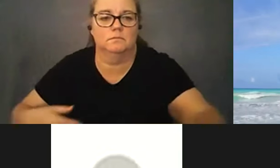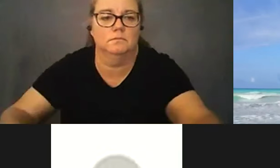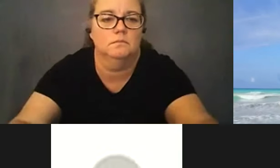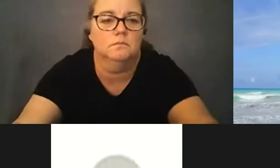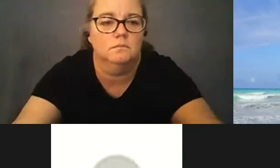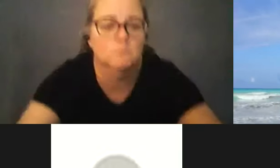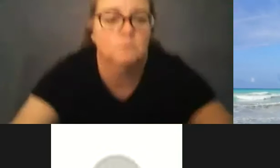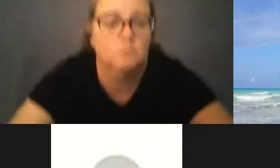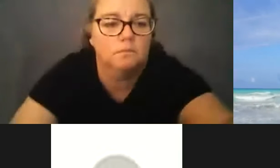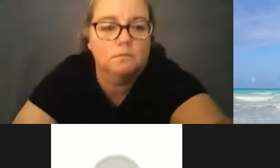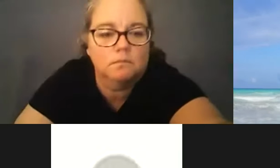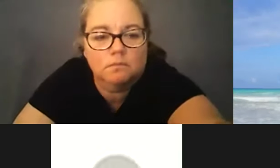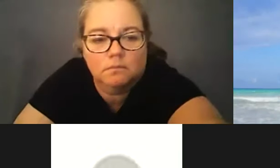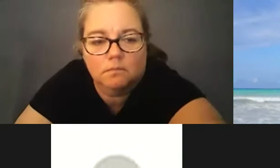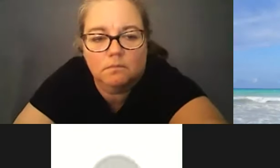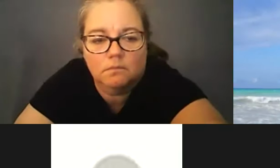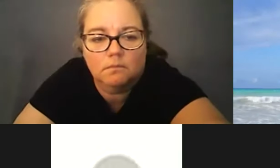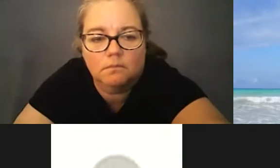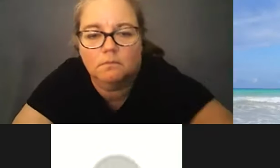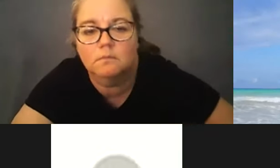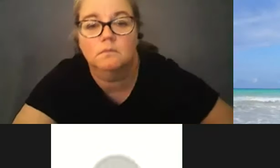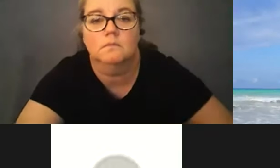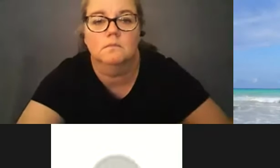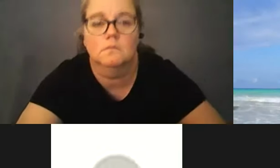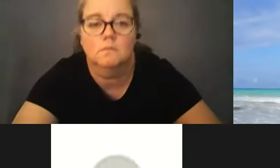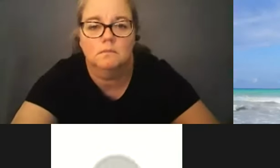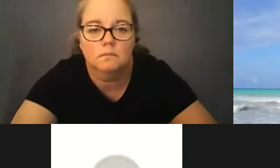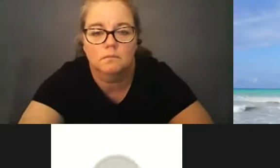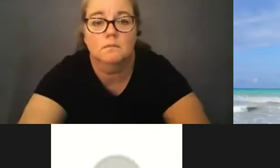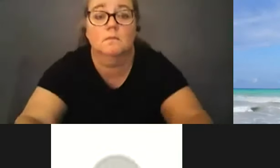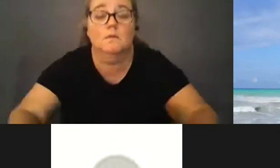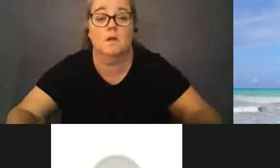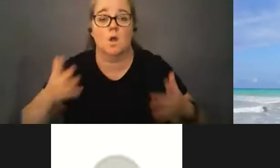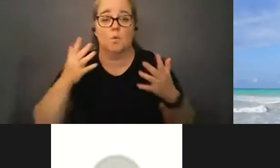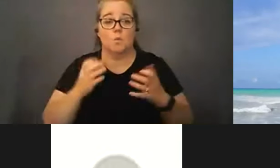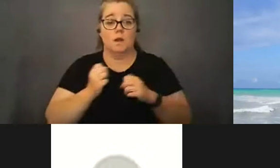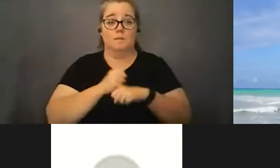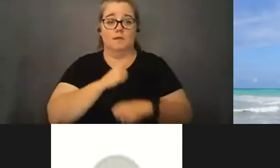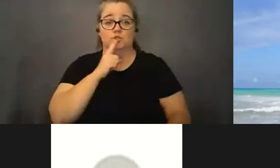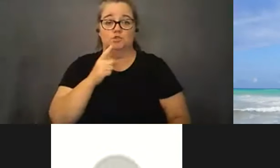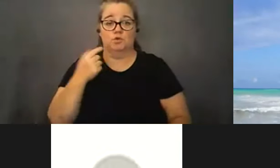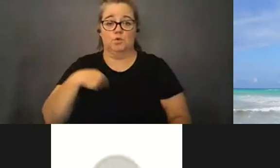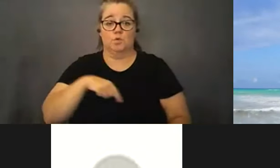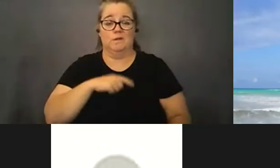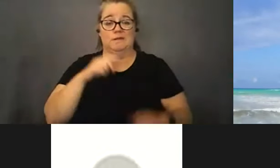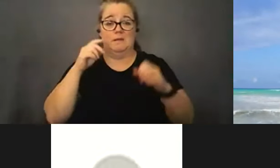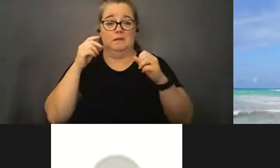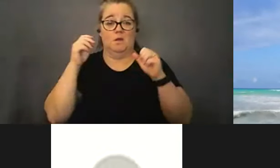All right, and same thing, I want to make sure that we can see the